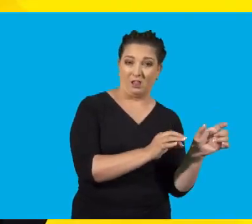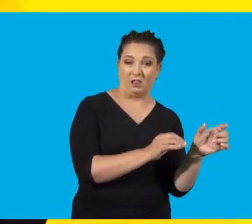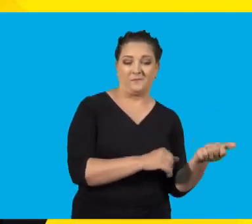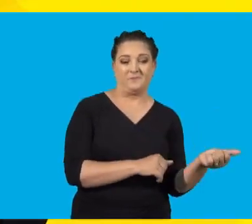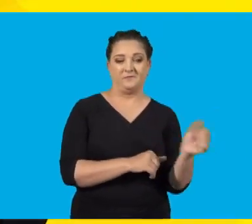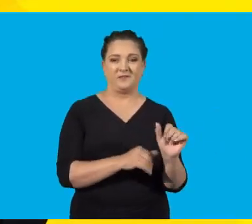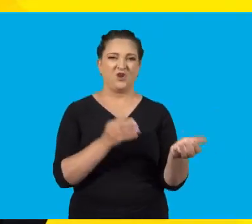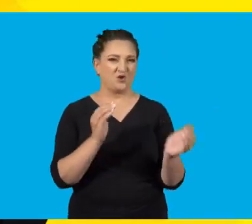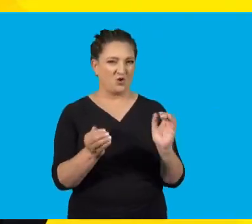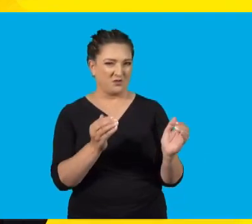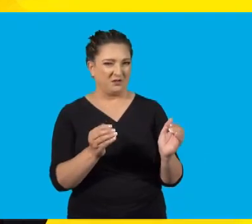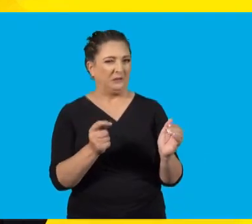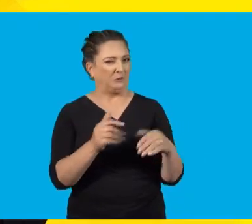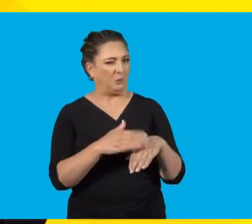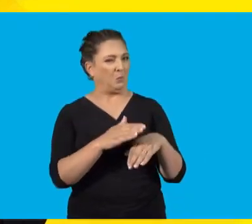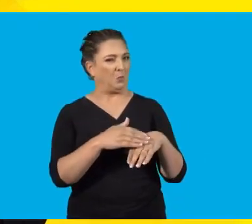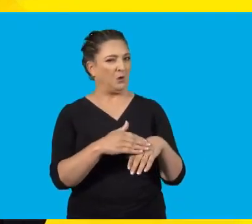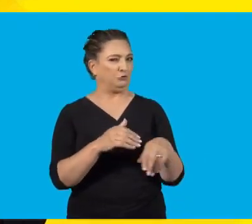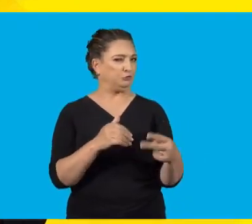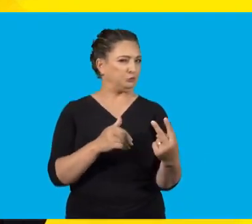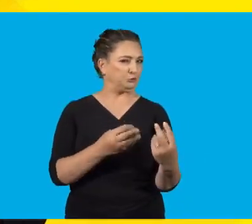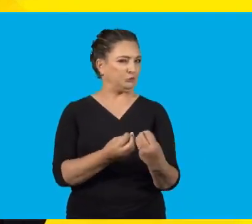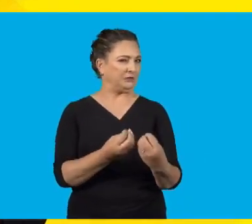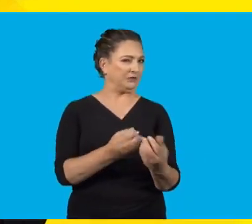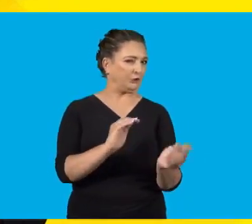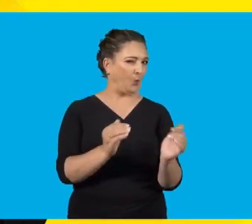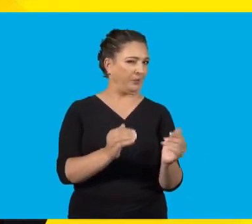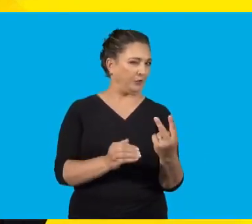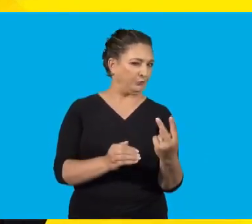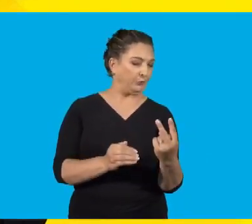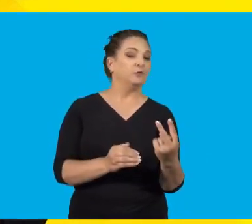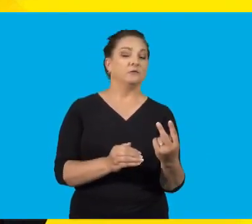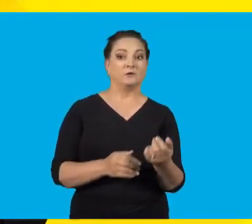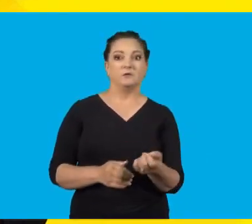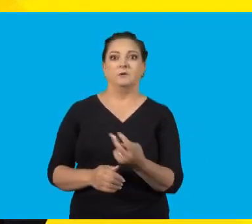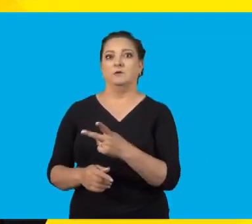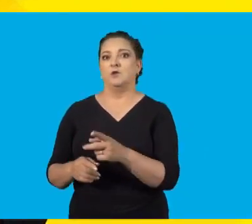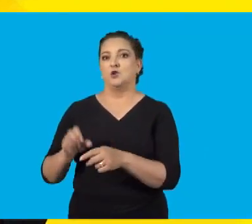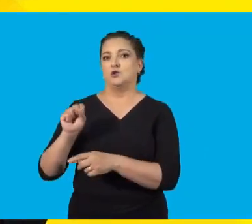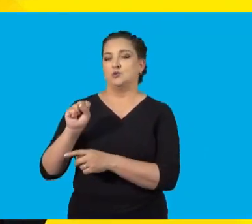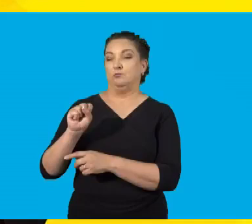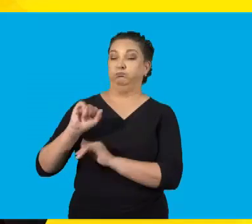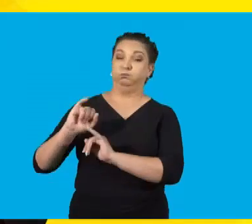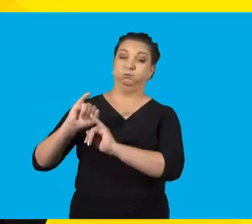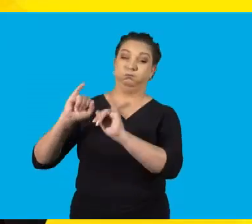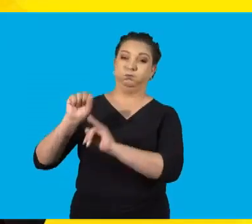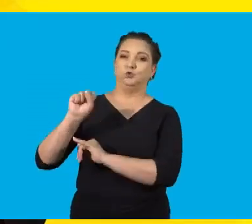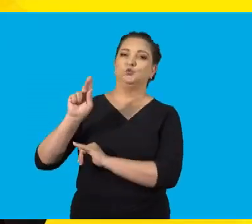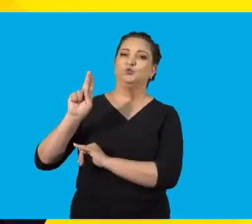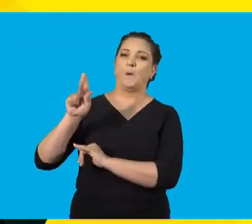form, comparative when it becomes a little more intensified with only two things being compared, and then